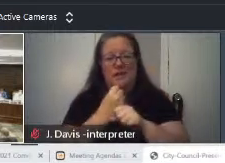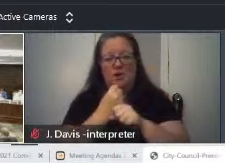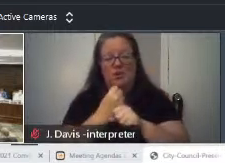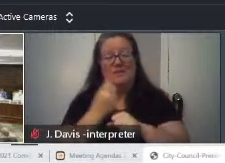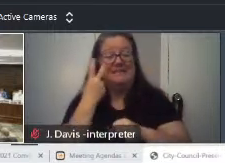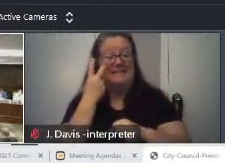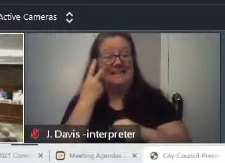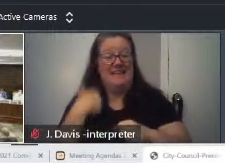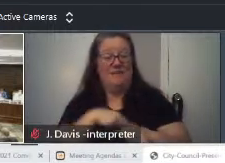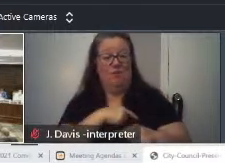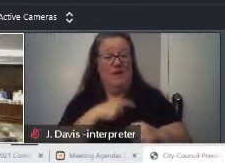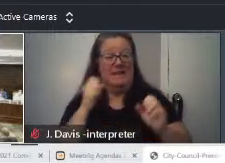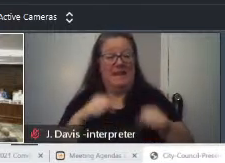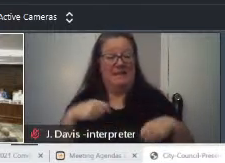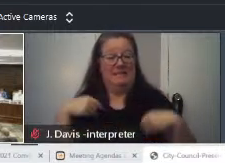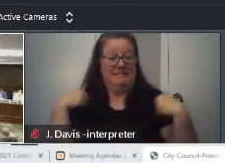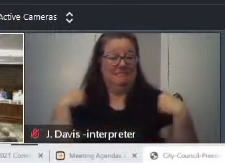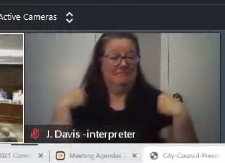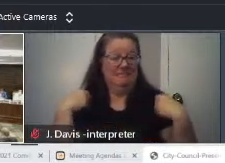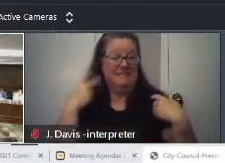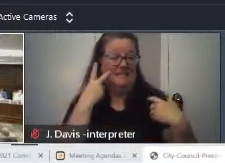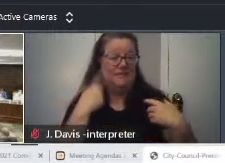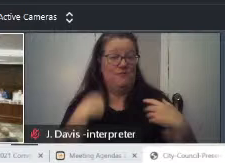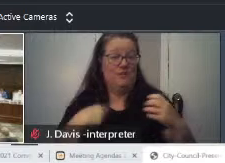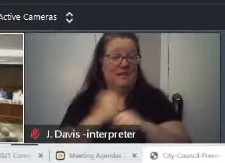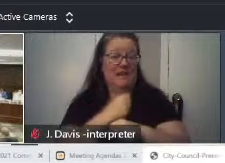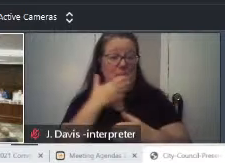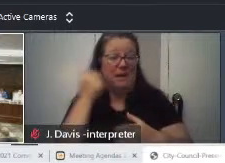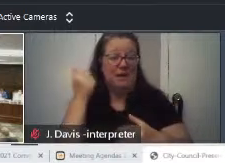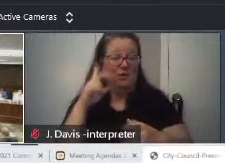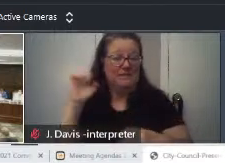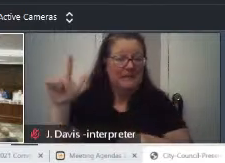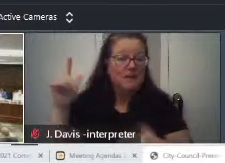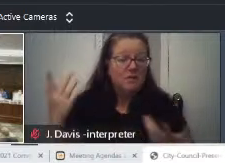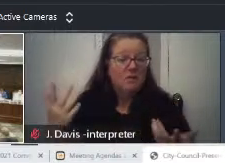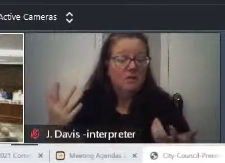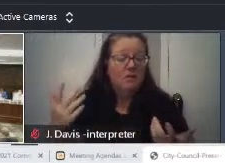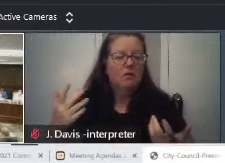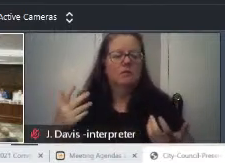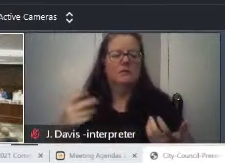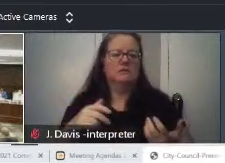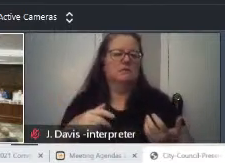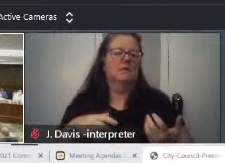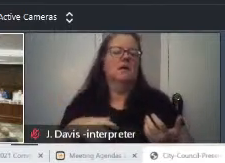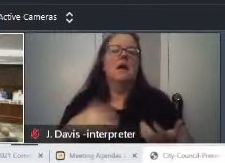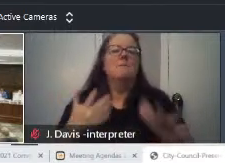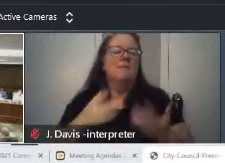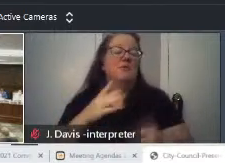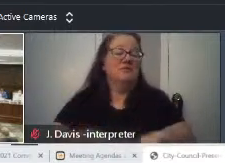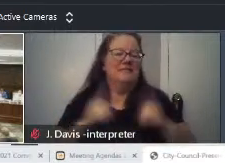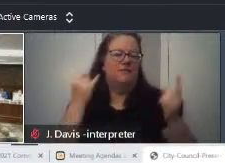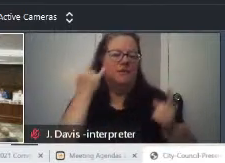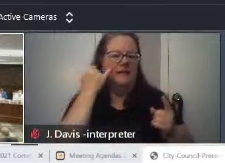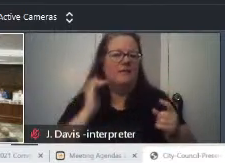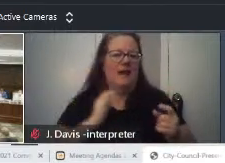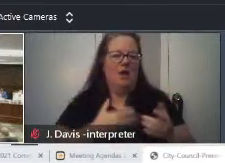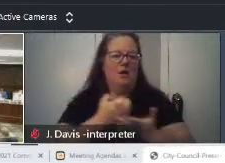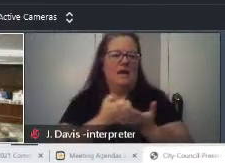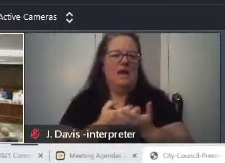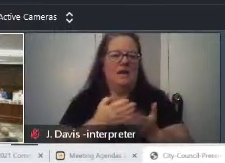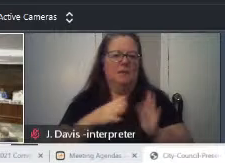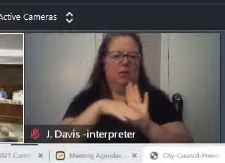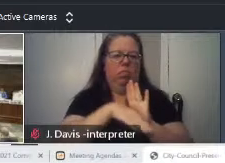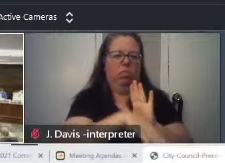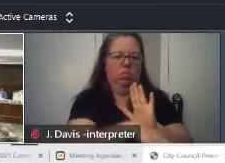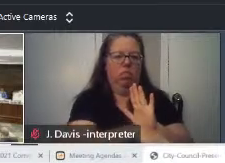another thing I don't object to. I don't think we're in a bad place in the market right now to be selling property. It'd be different if we were in the middle of a recession or things were down